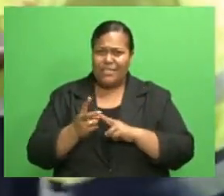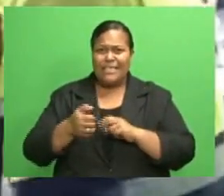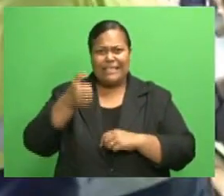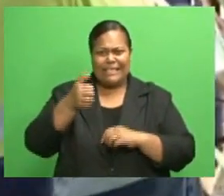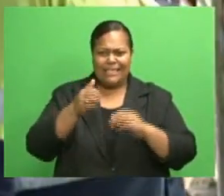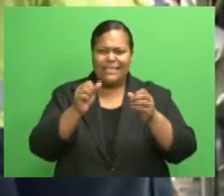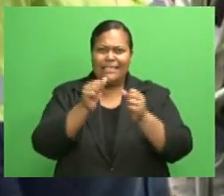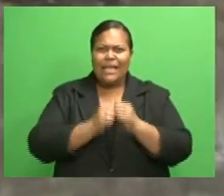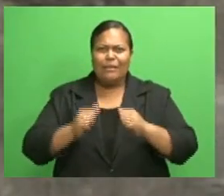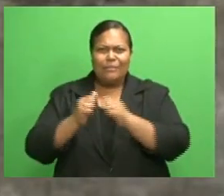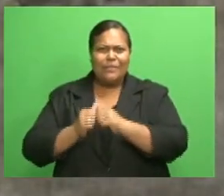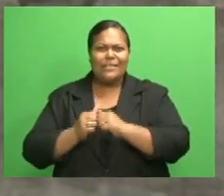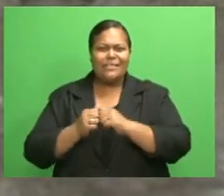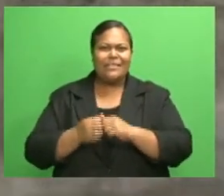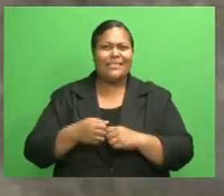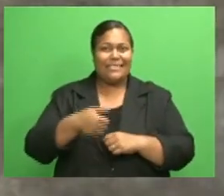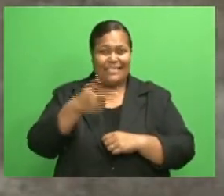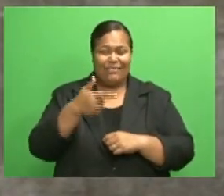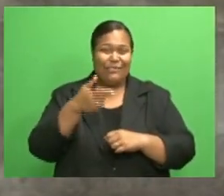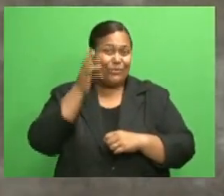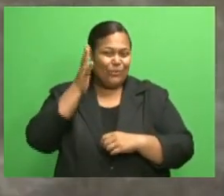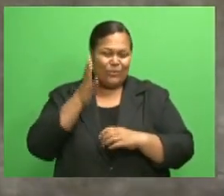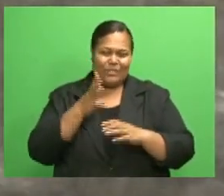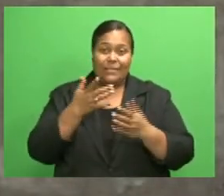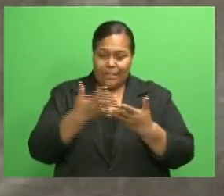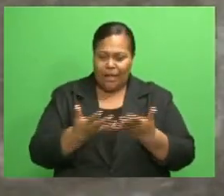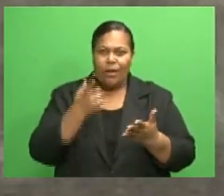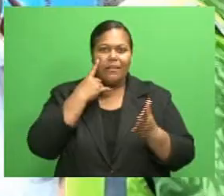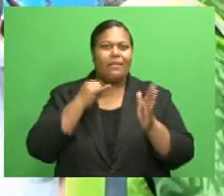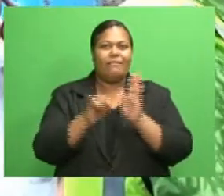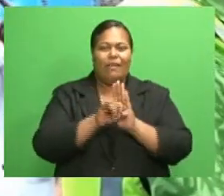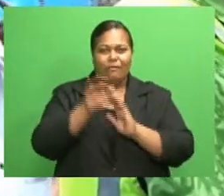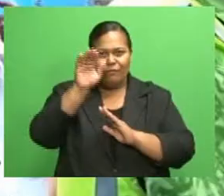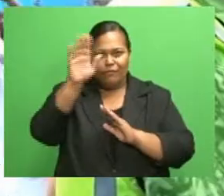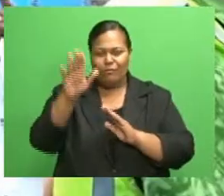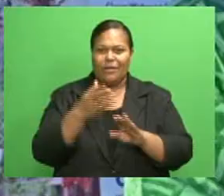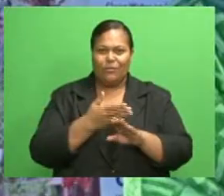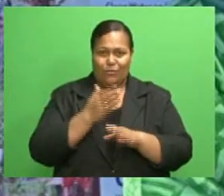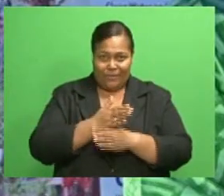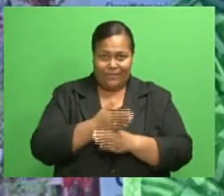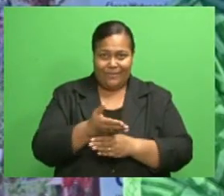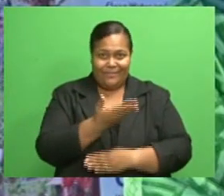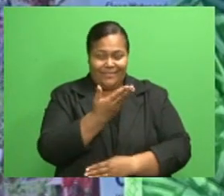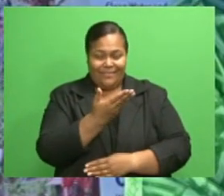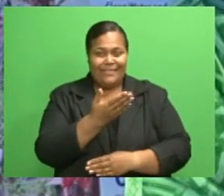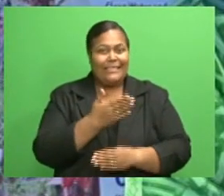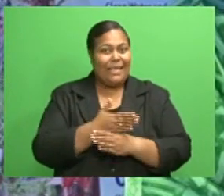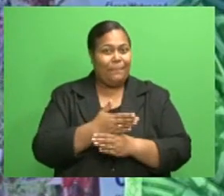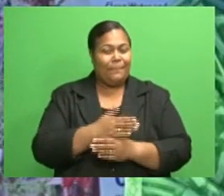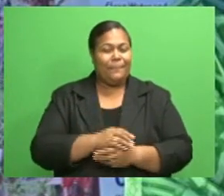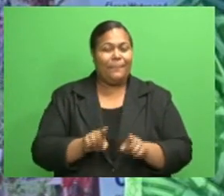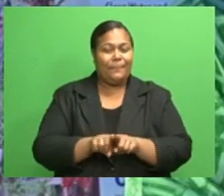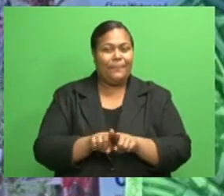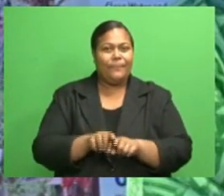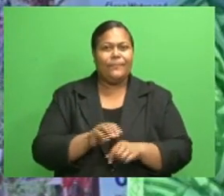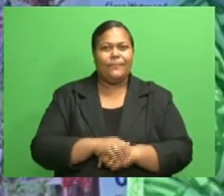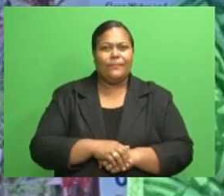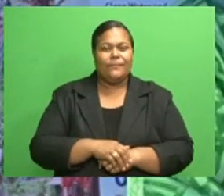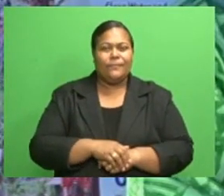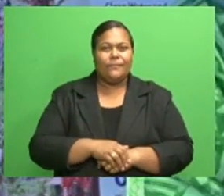in Vulangi and Waindelive have been identified for future connection. Oftentimes, the burden of